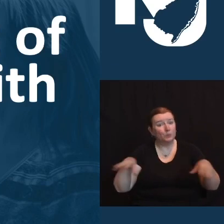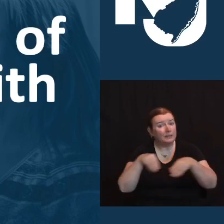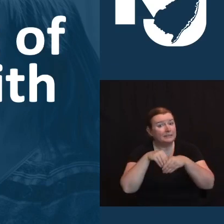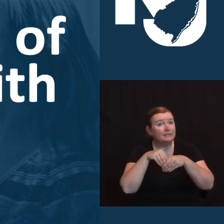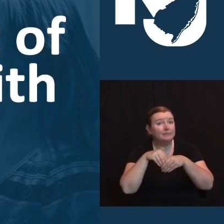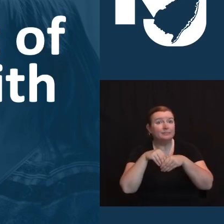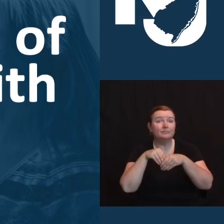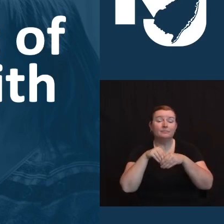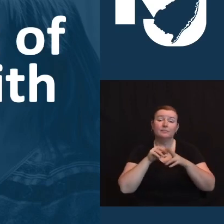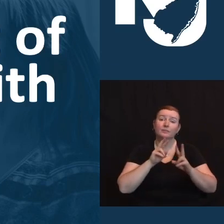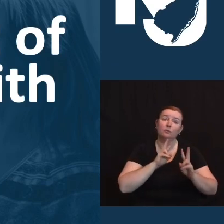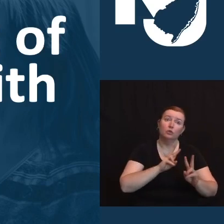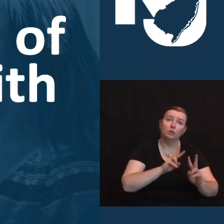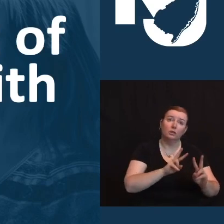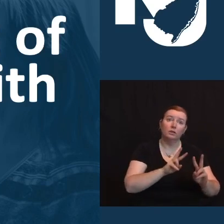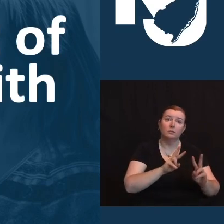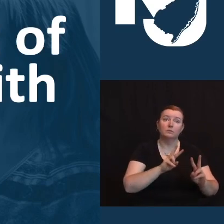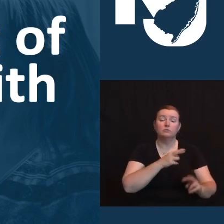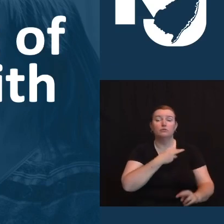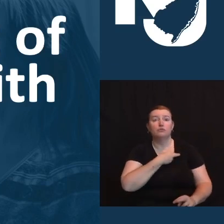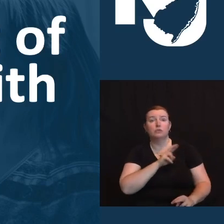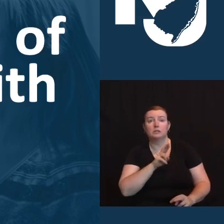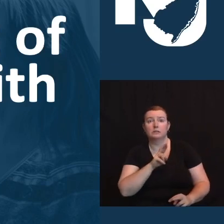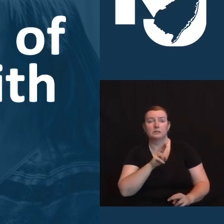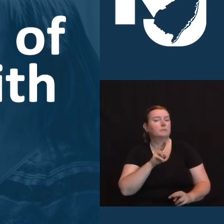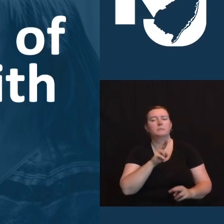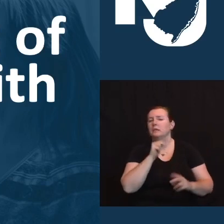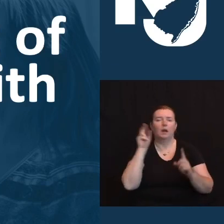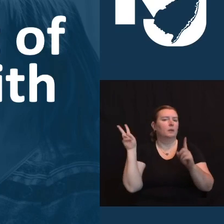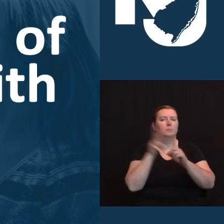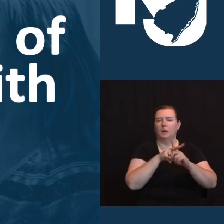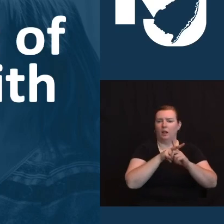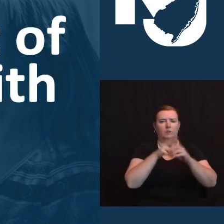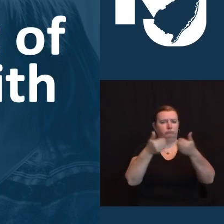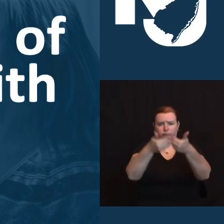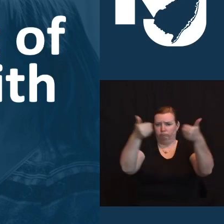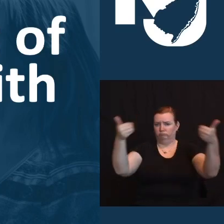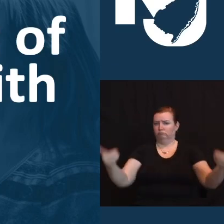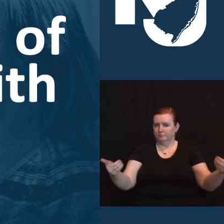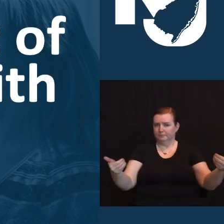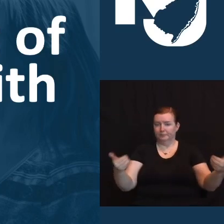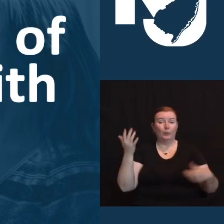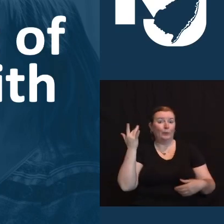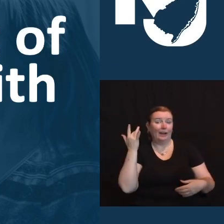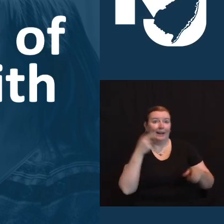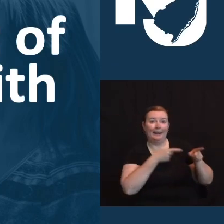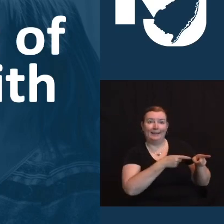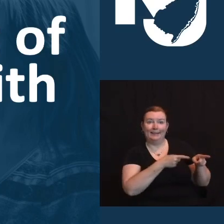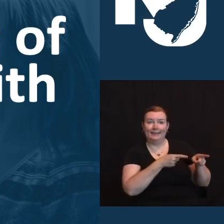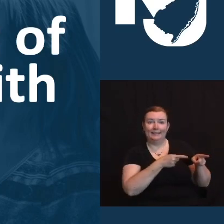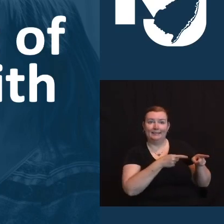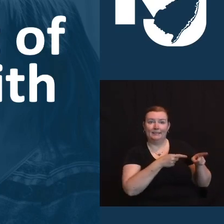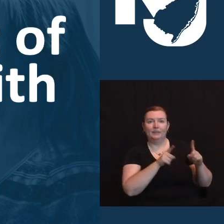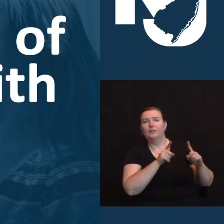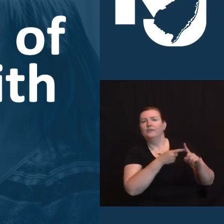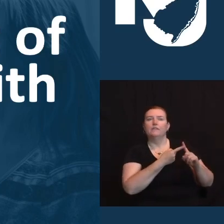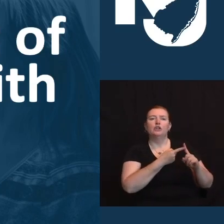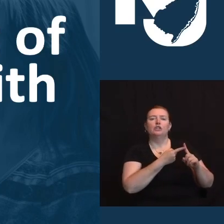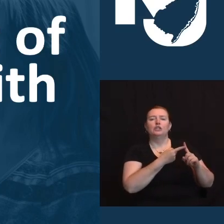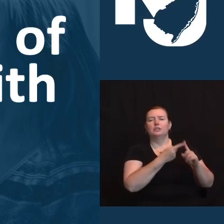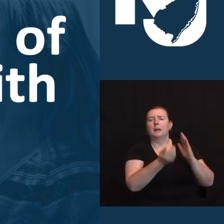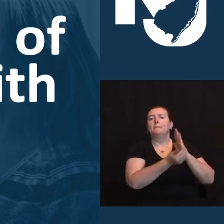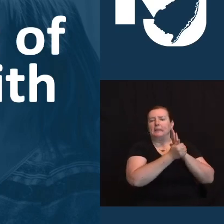and religious and political activities protected under the First Amendment, which may continue under the current rules. They are also,